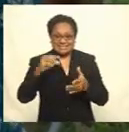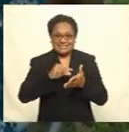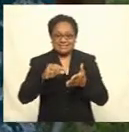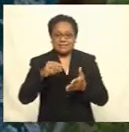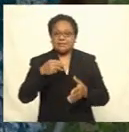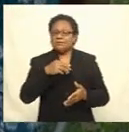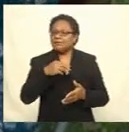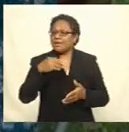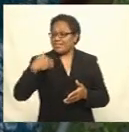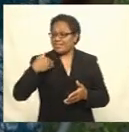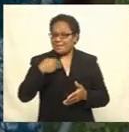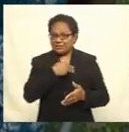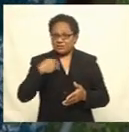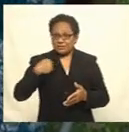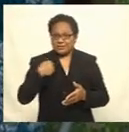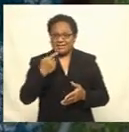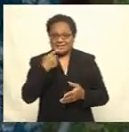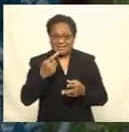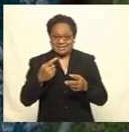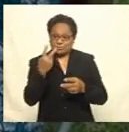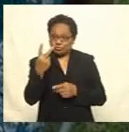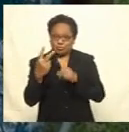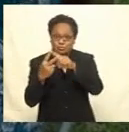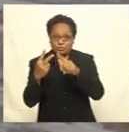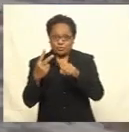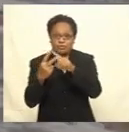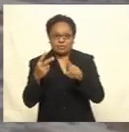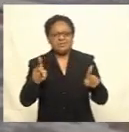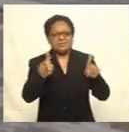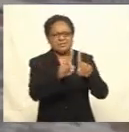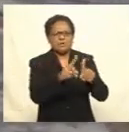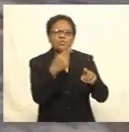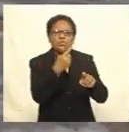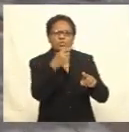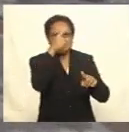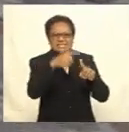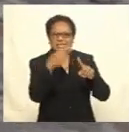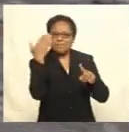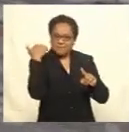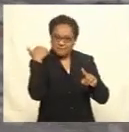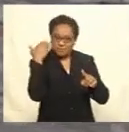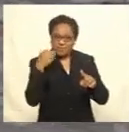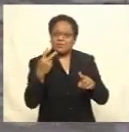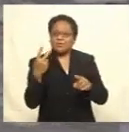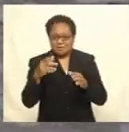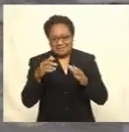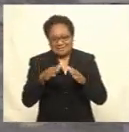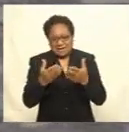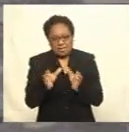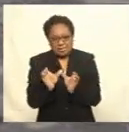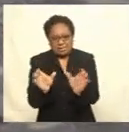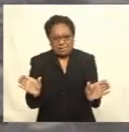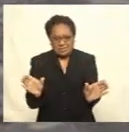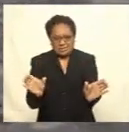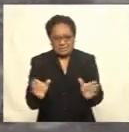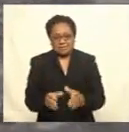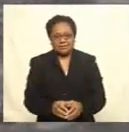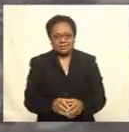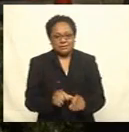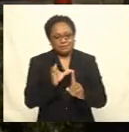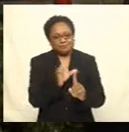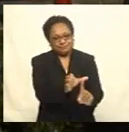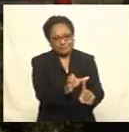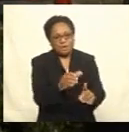says the first 2 are close contacts of previously announced cases and were secured in quarantine facilities when they tested